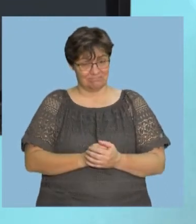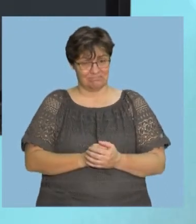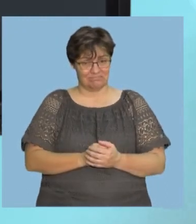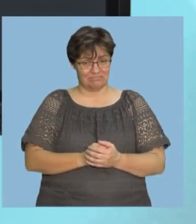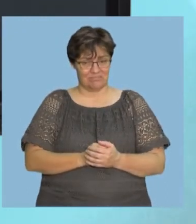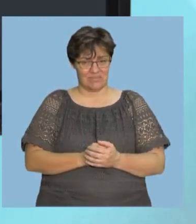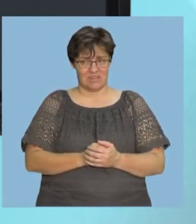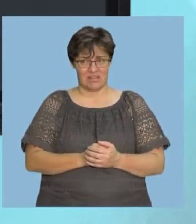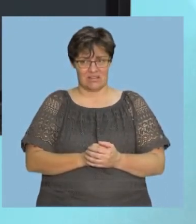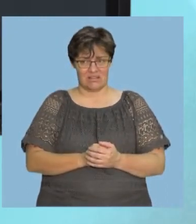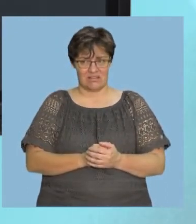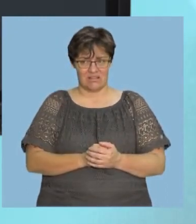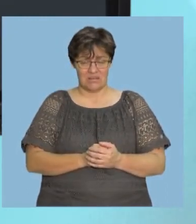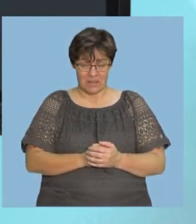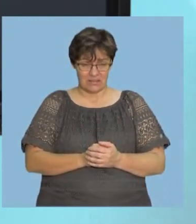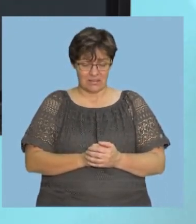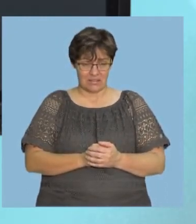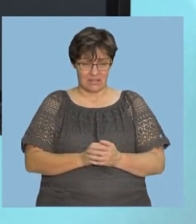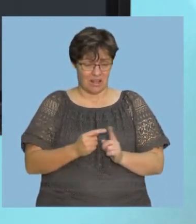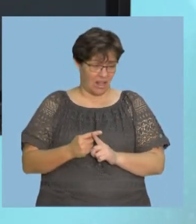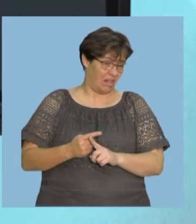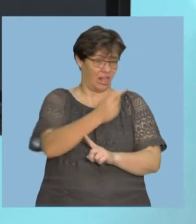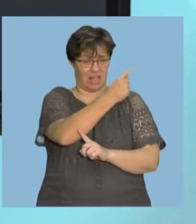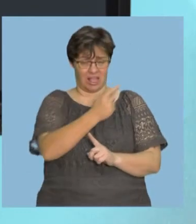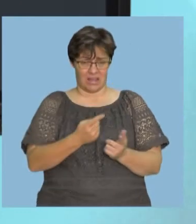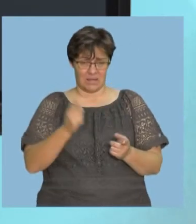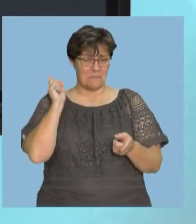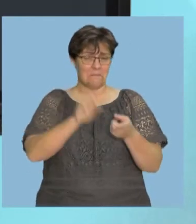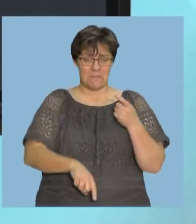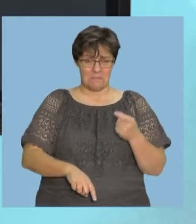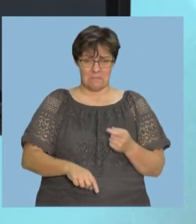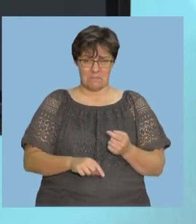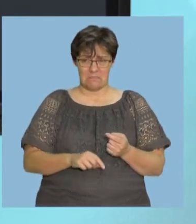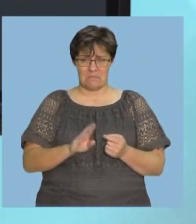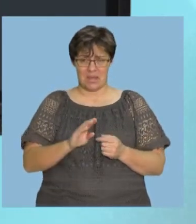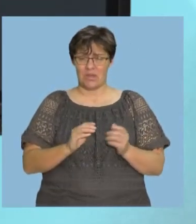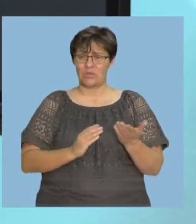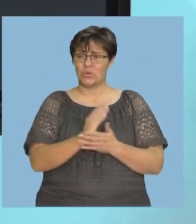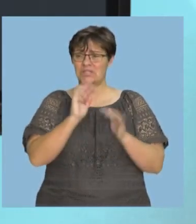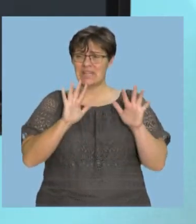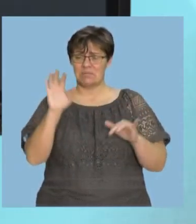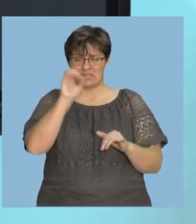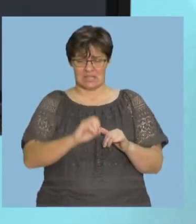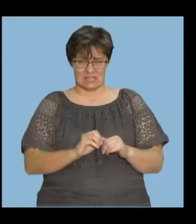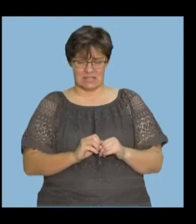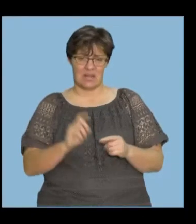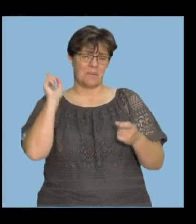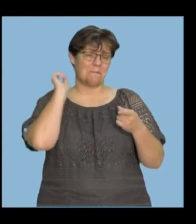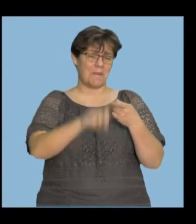On year 5, outperformed Bank 2, Bank B by 10% and